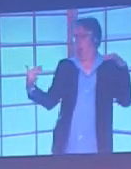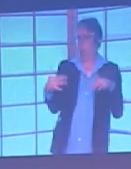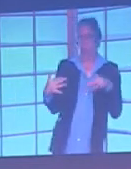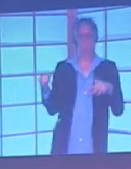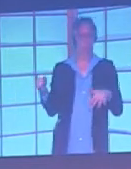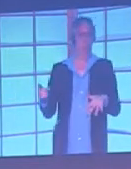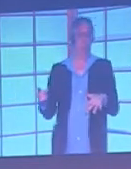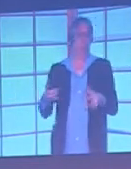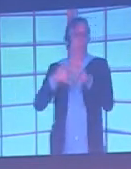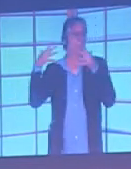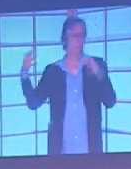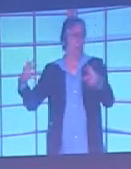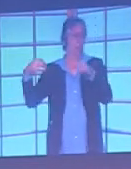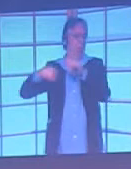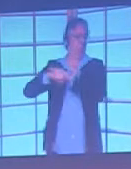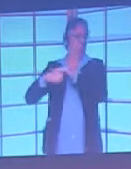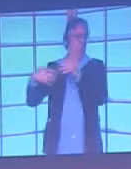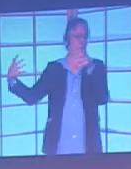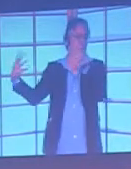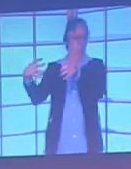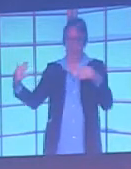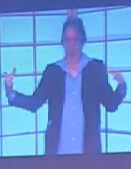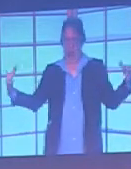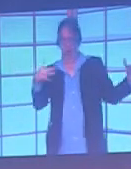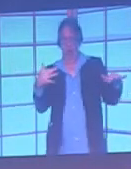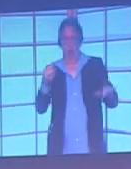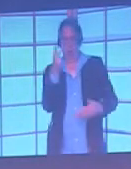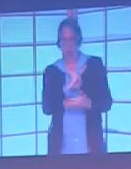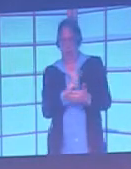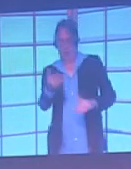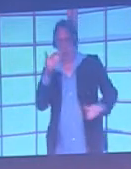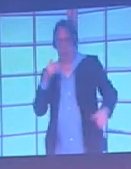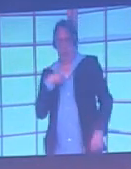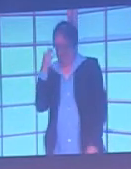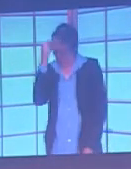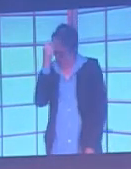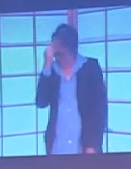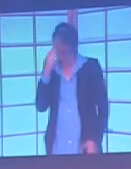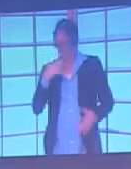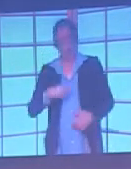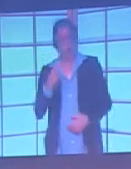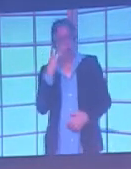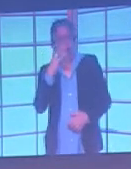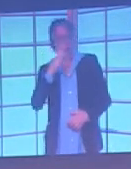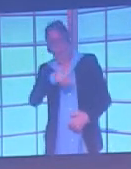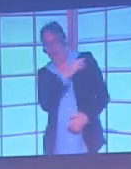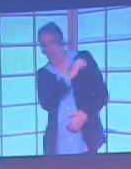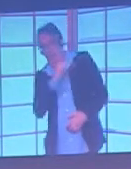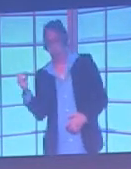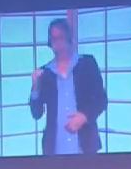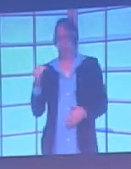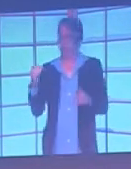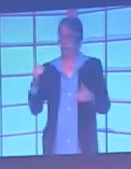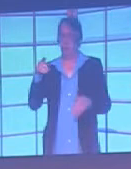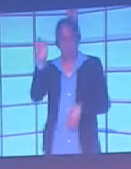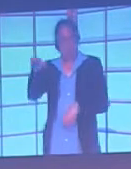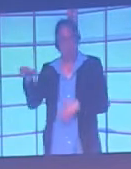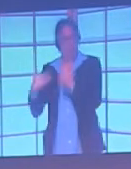we can do it. In cooperation with our club, in cooperation with our